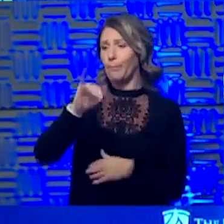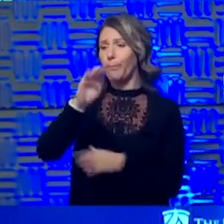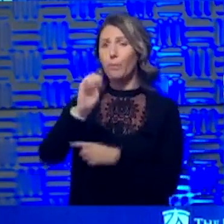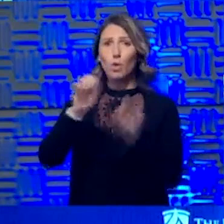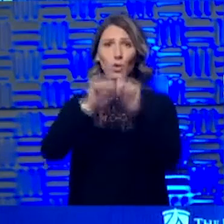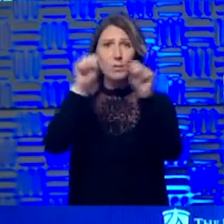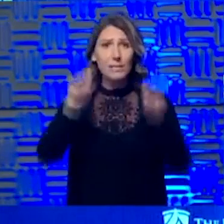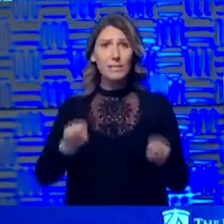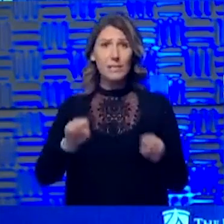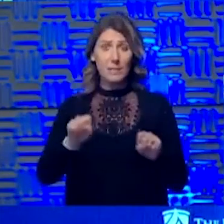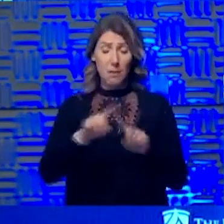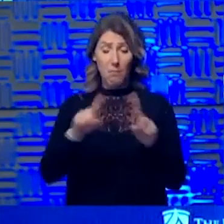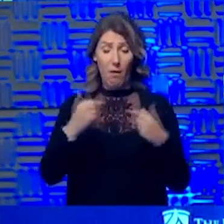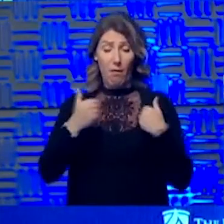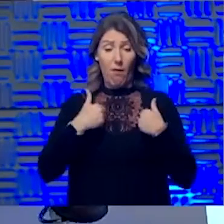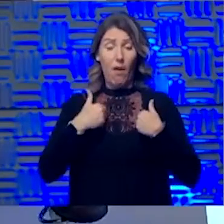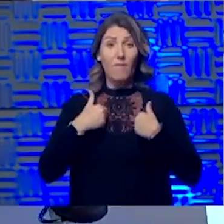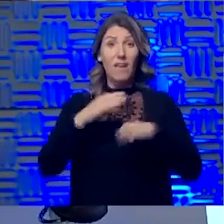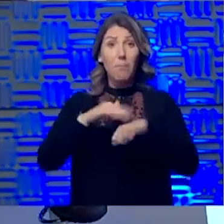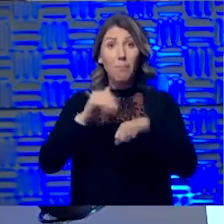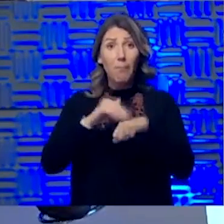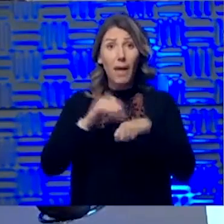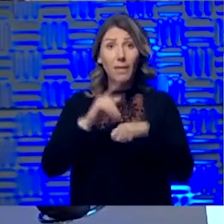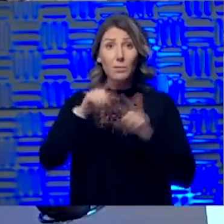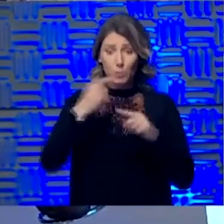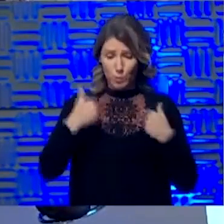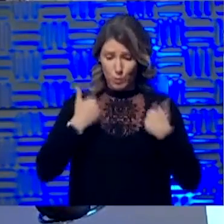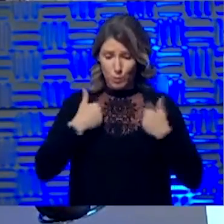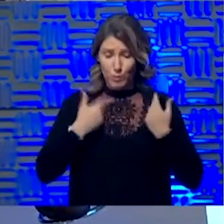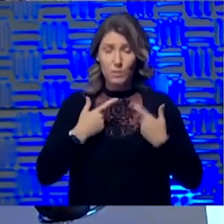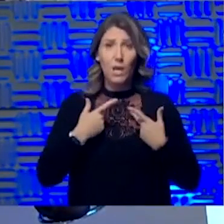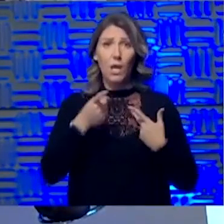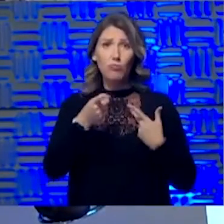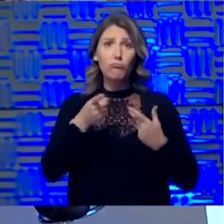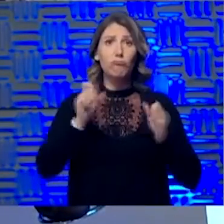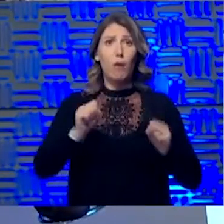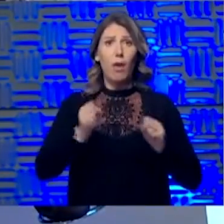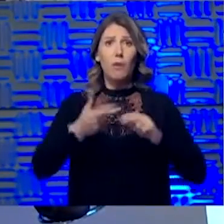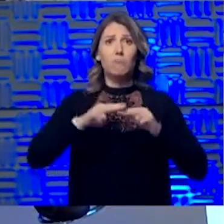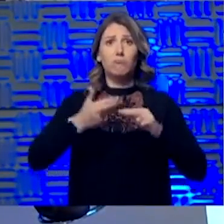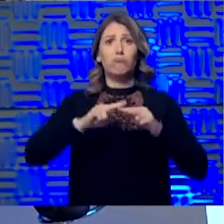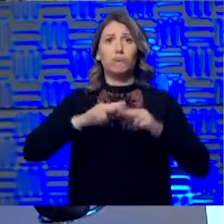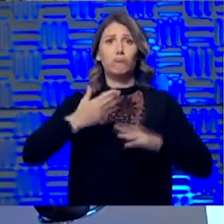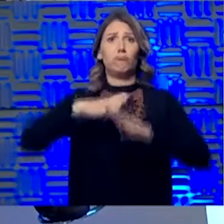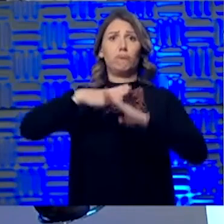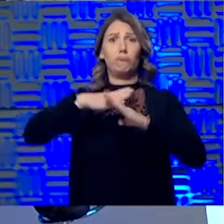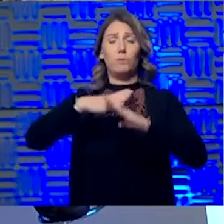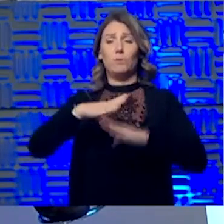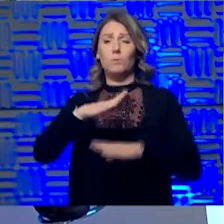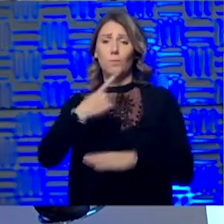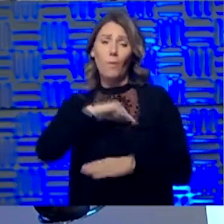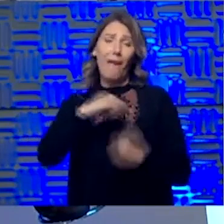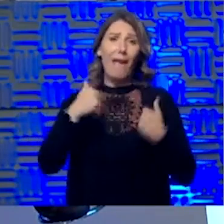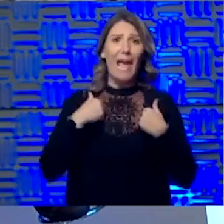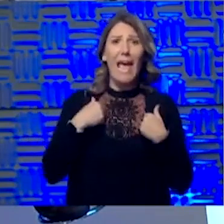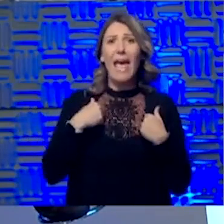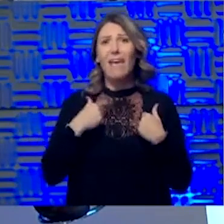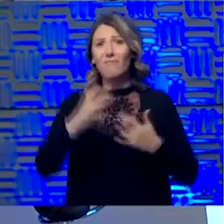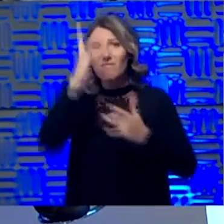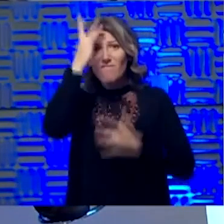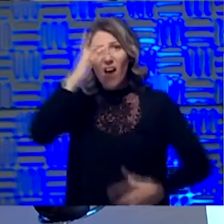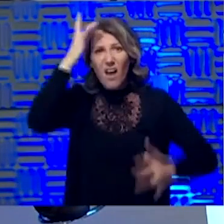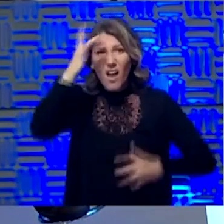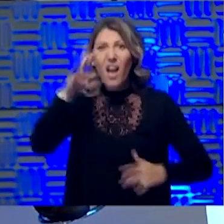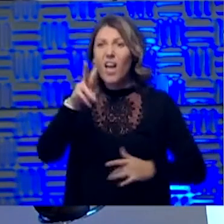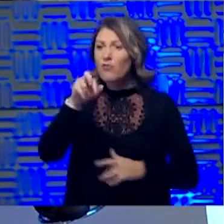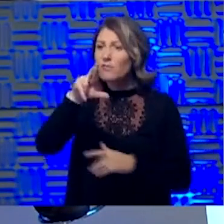helps young kids to develop an immune system. But once you're older, your immune system is pretty darn developed. And again, we've got viruses and fungus and bacteria